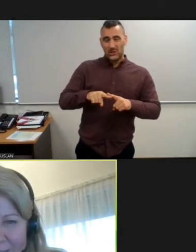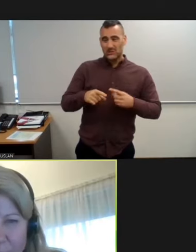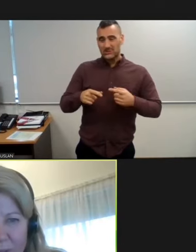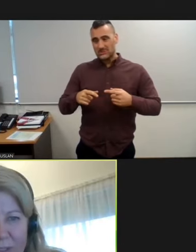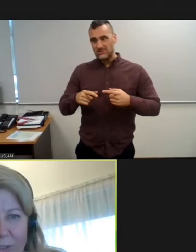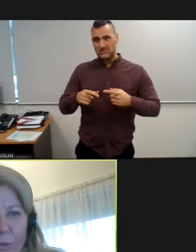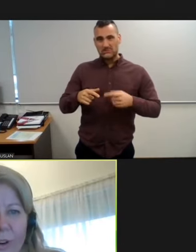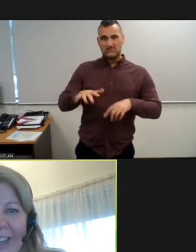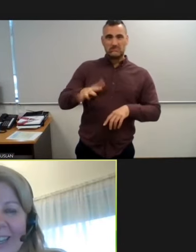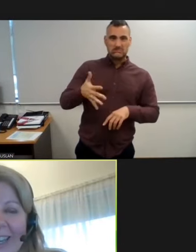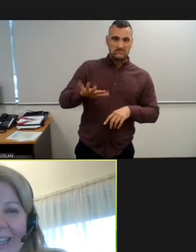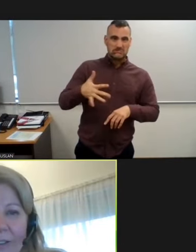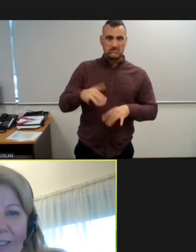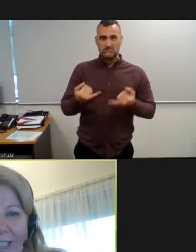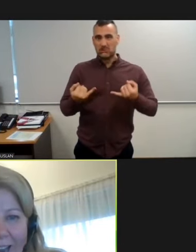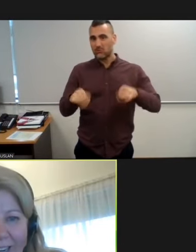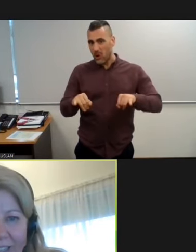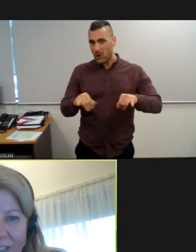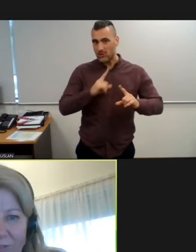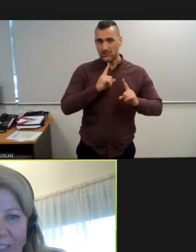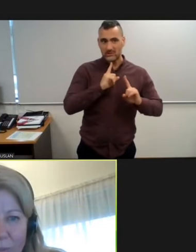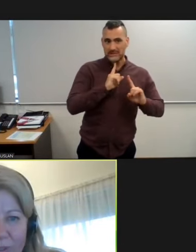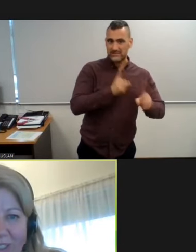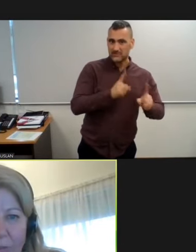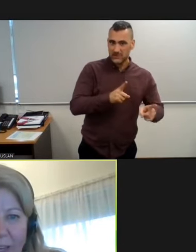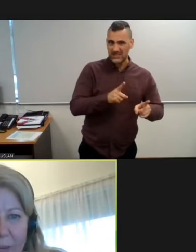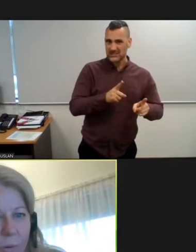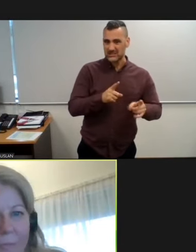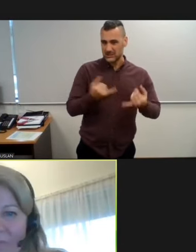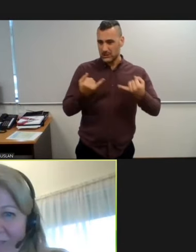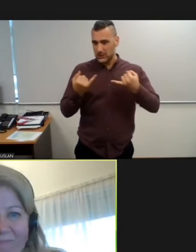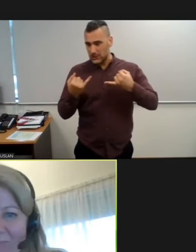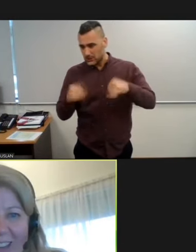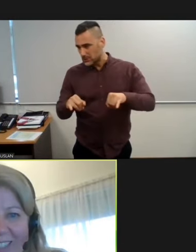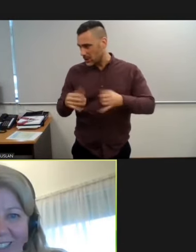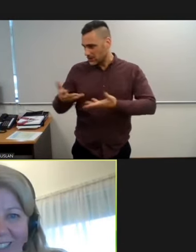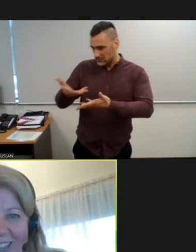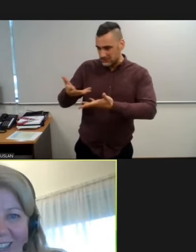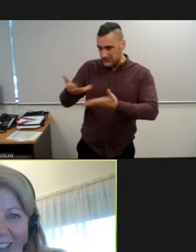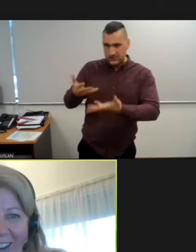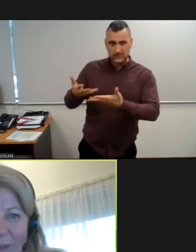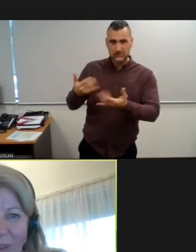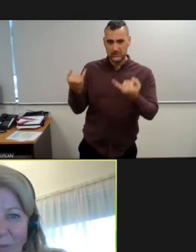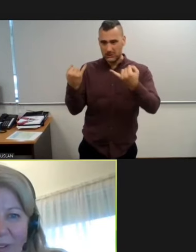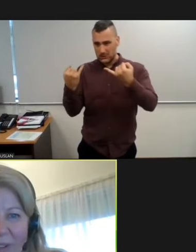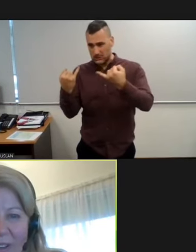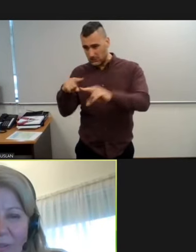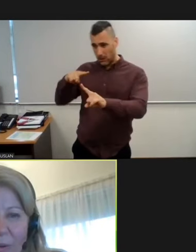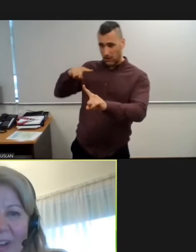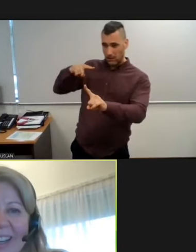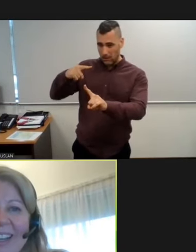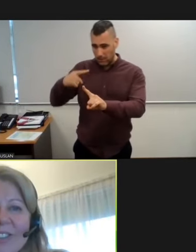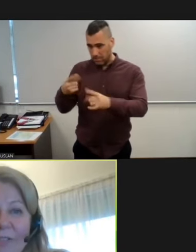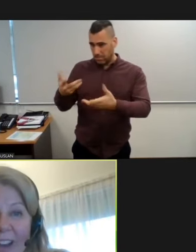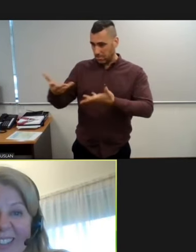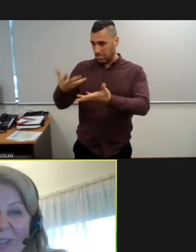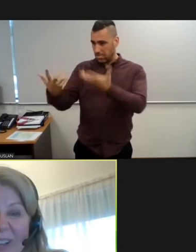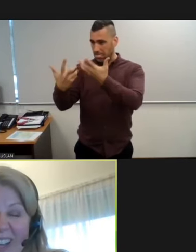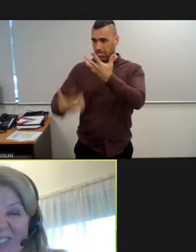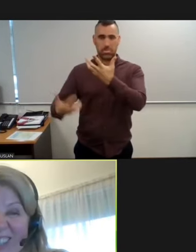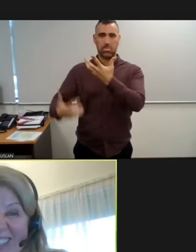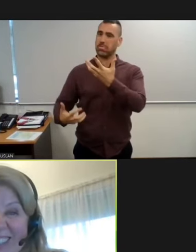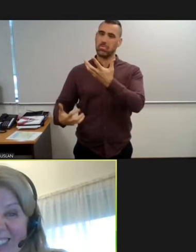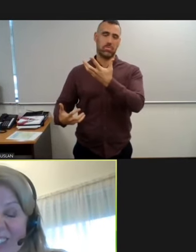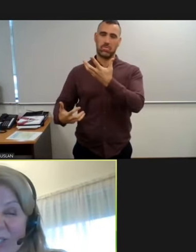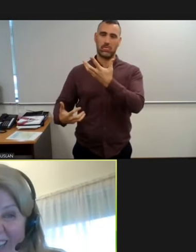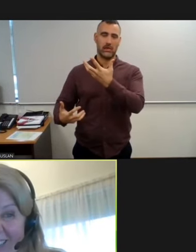wrong response or an ill-targeted response to people, it doesn't get the outcome that we're looking for. So for us to